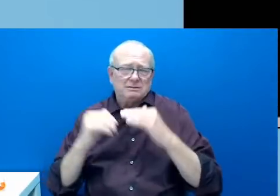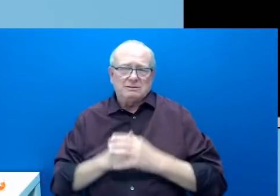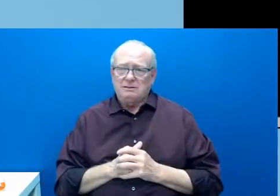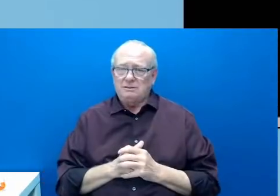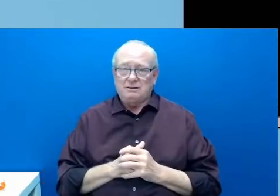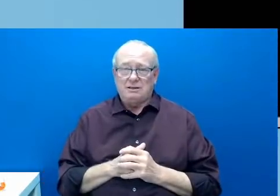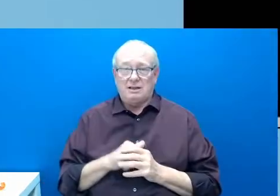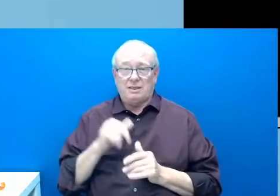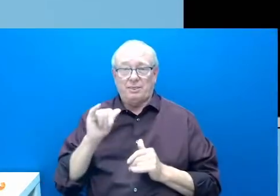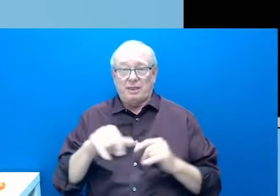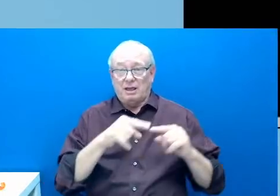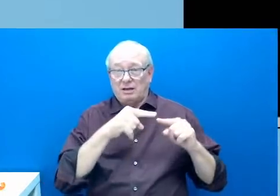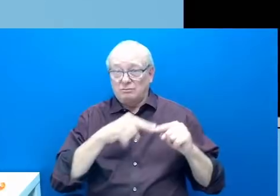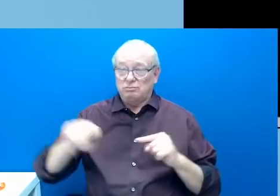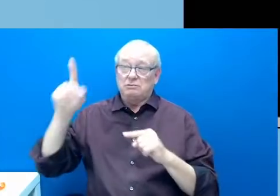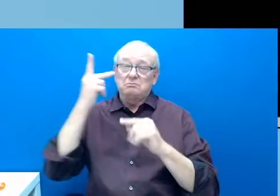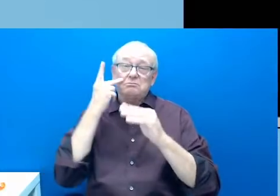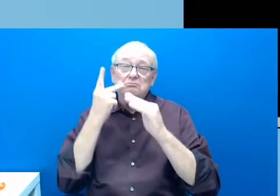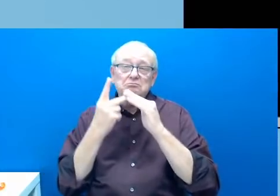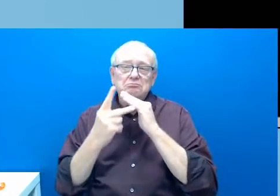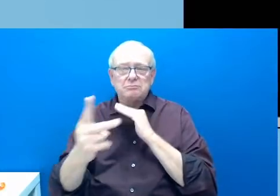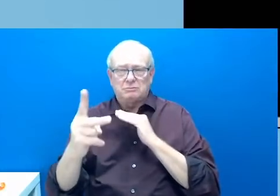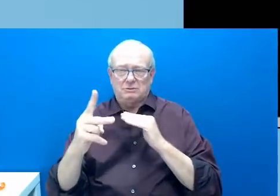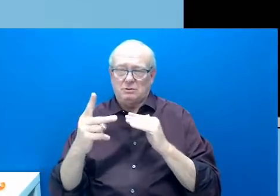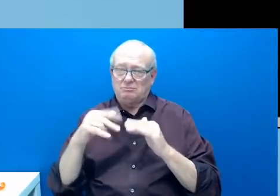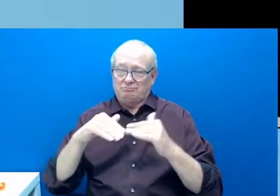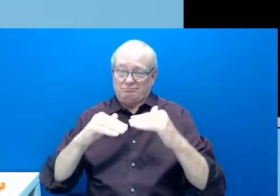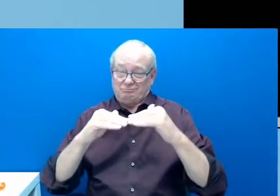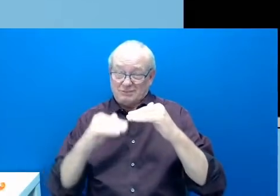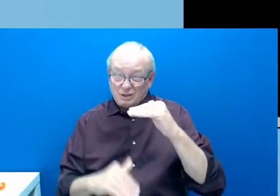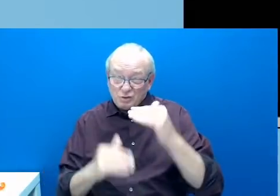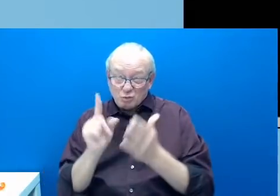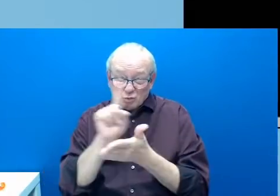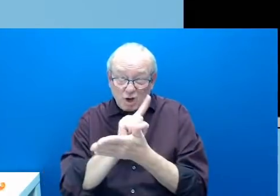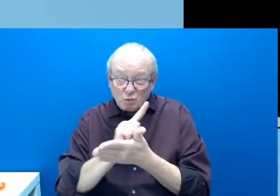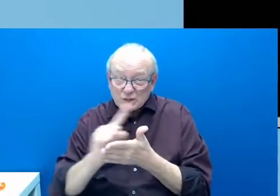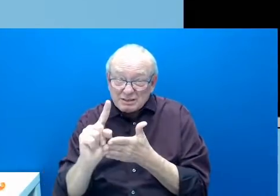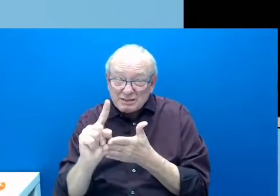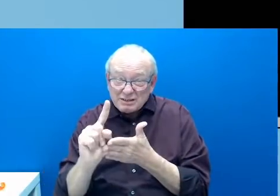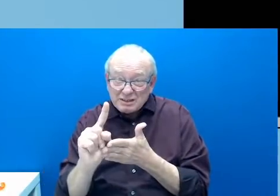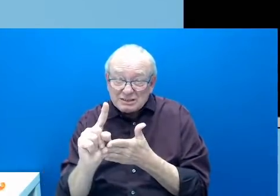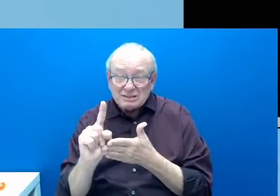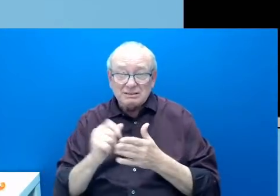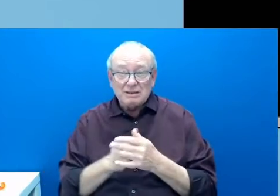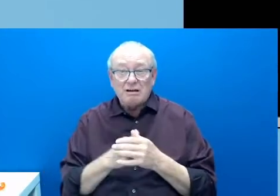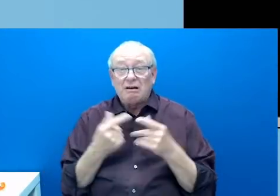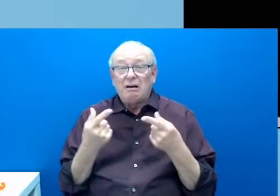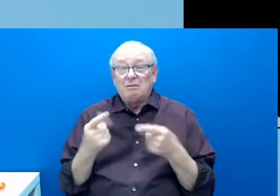According to this projection, it'll be less than a week before we are really